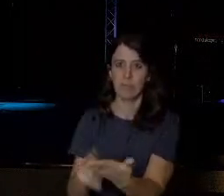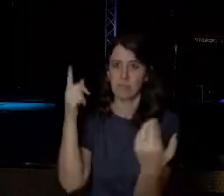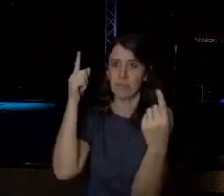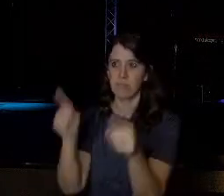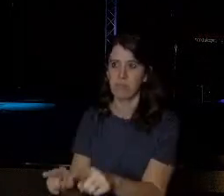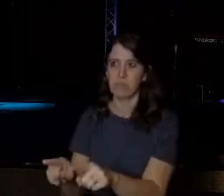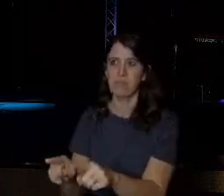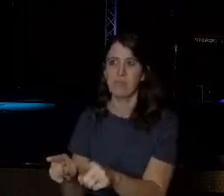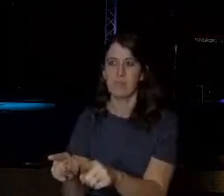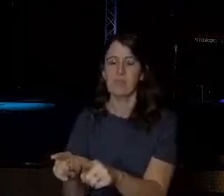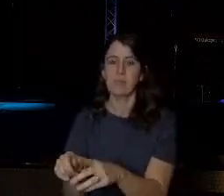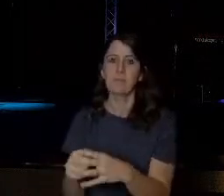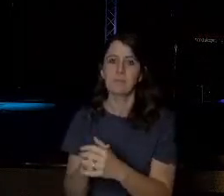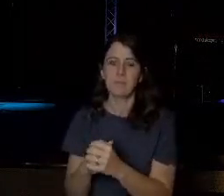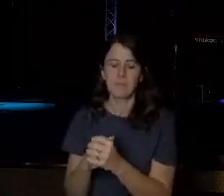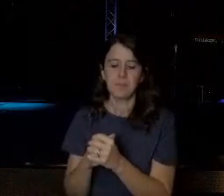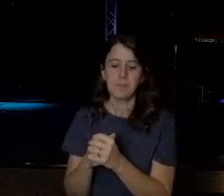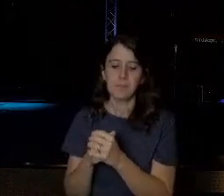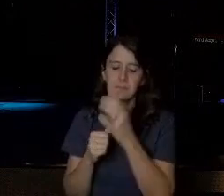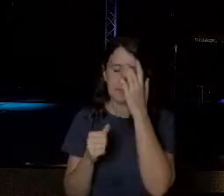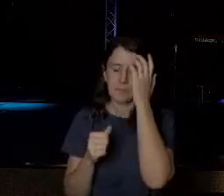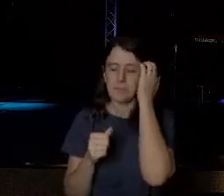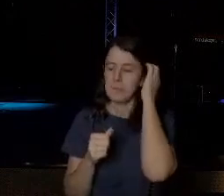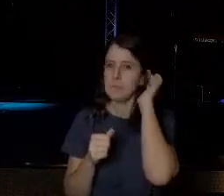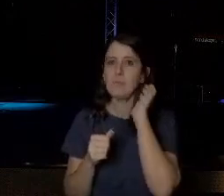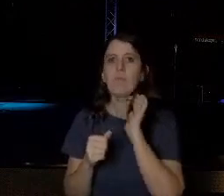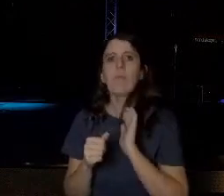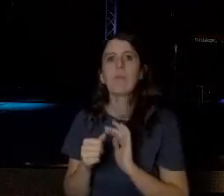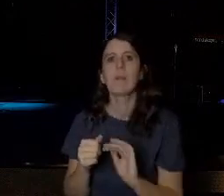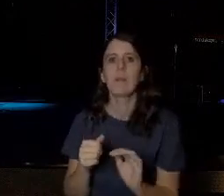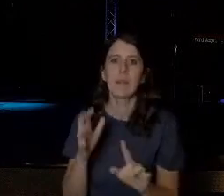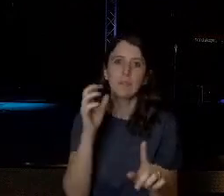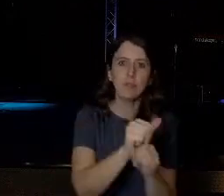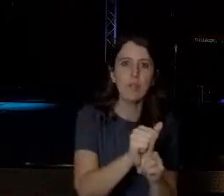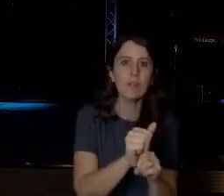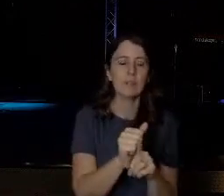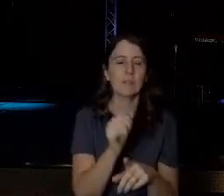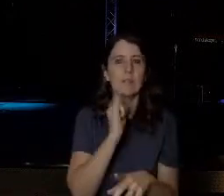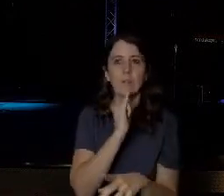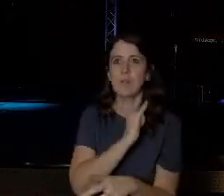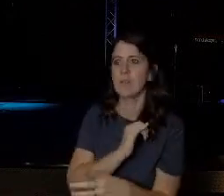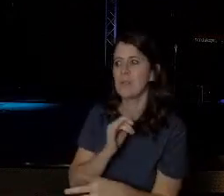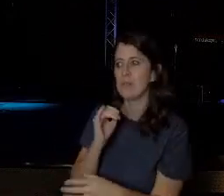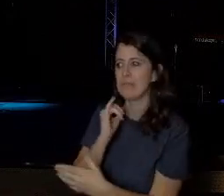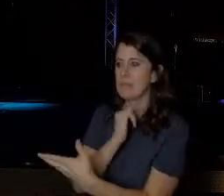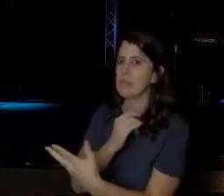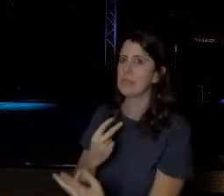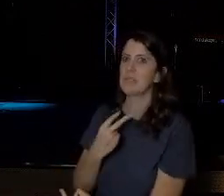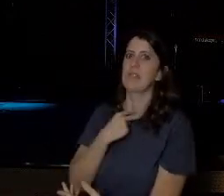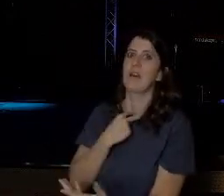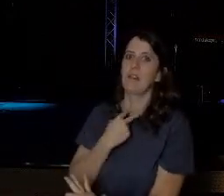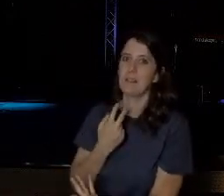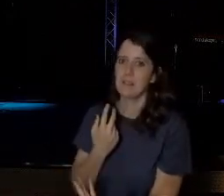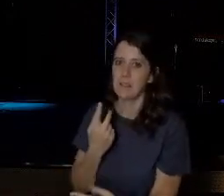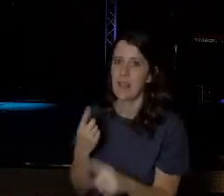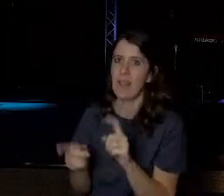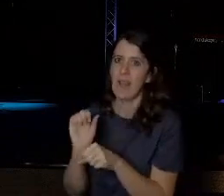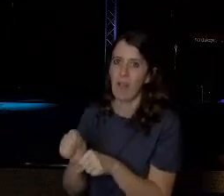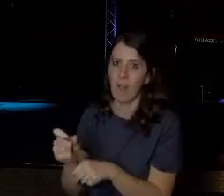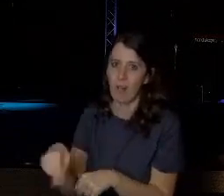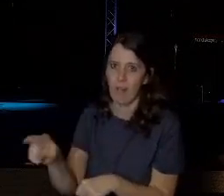fact, they were actually really close to them. And so, but they made this treaty so the Israelites can't actually take over